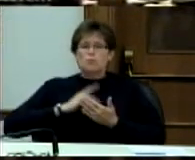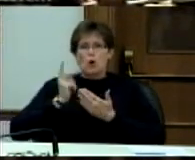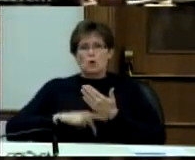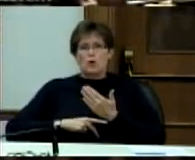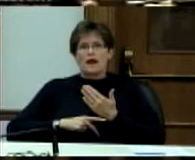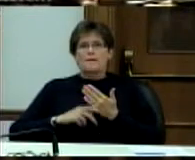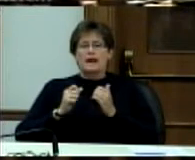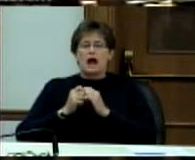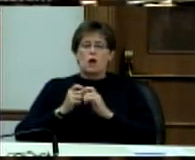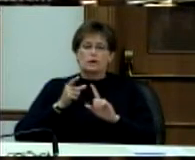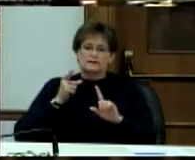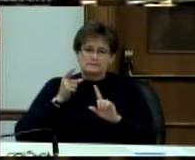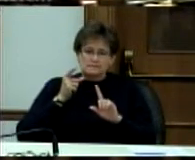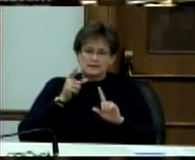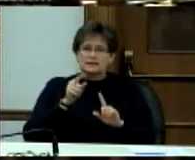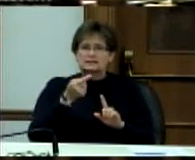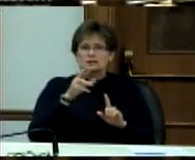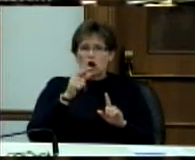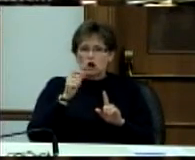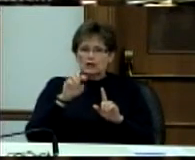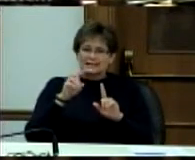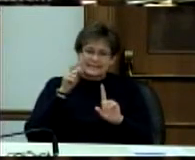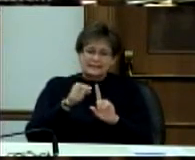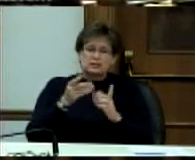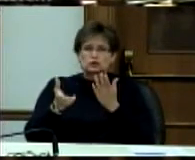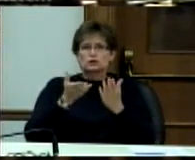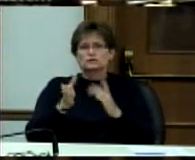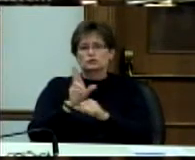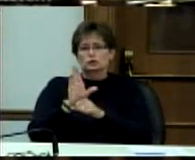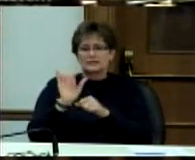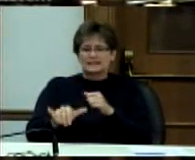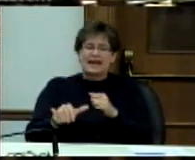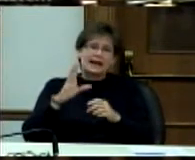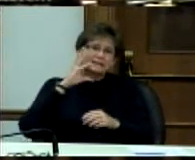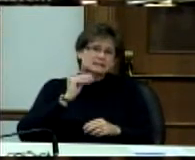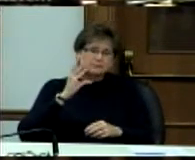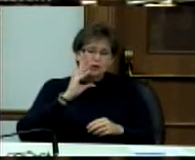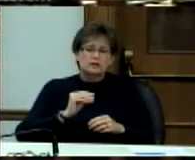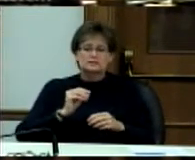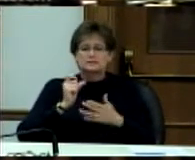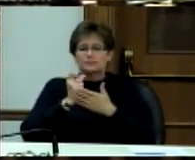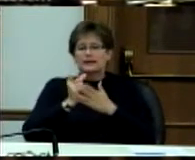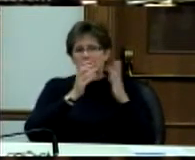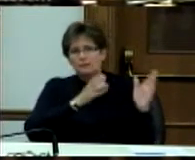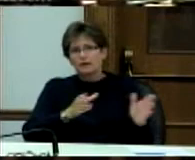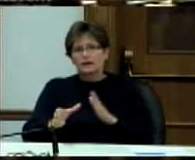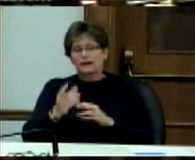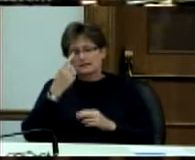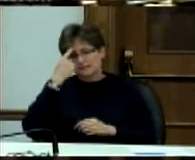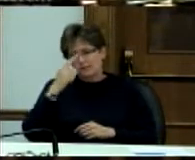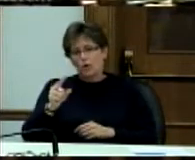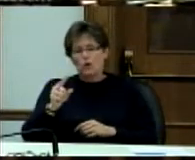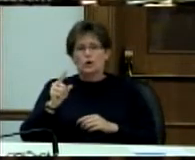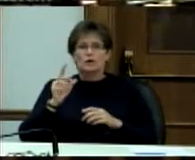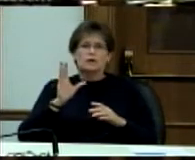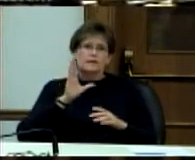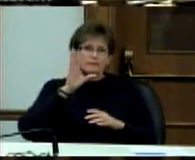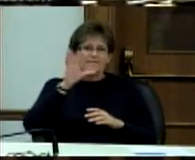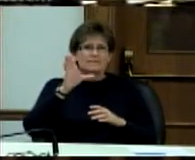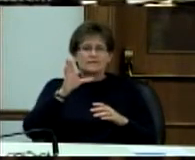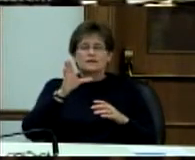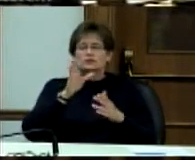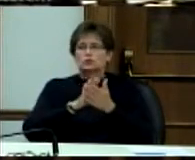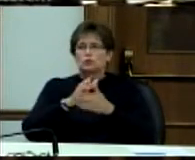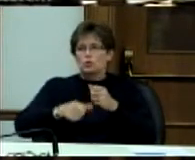program and how Targeted Services was using that experience to make plans for the